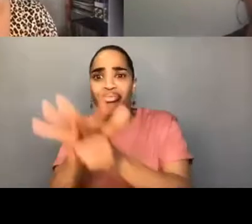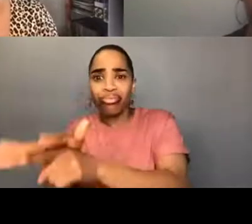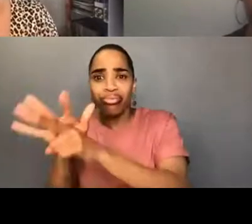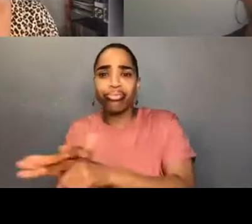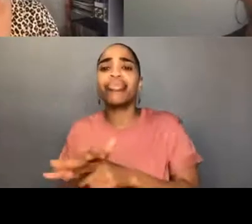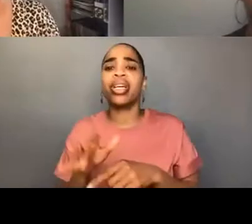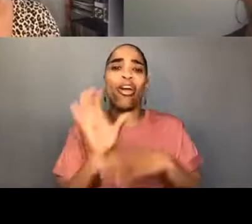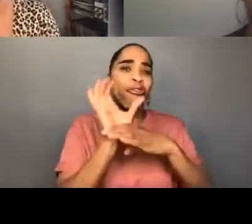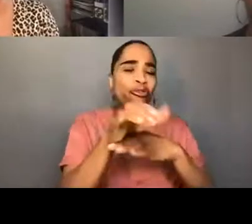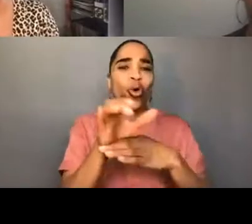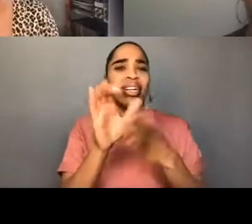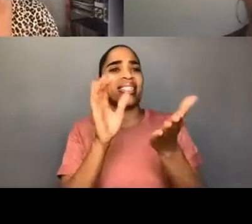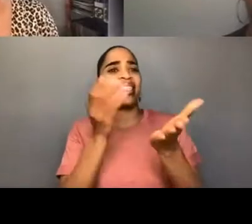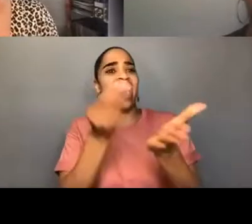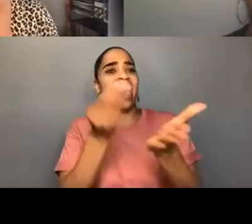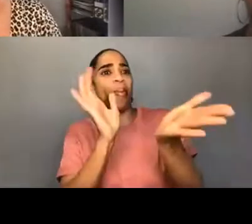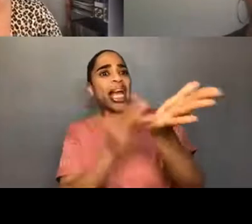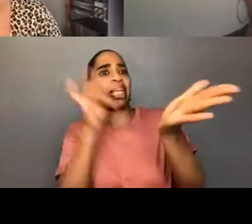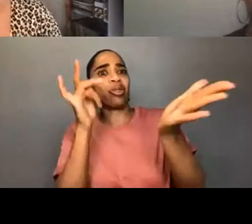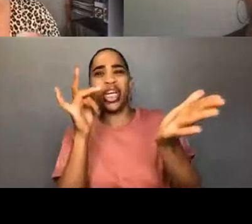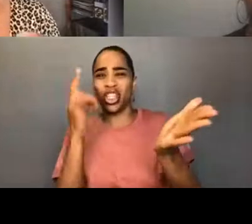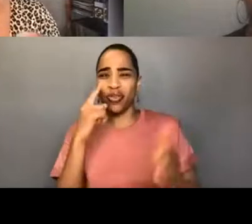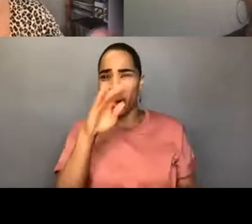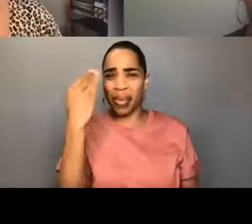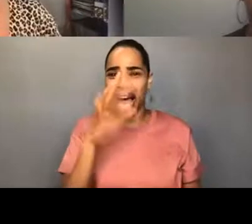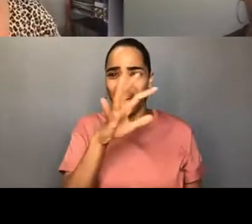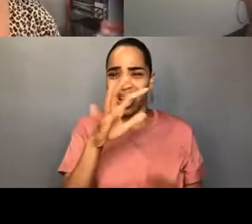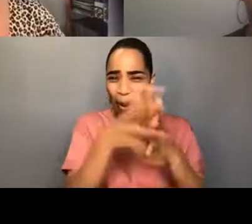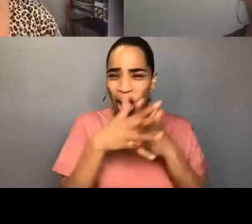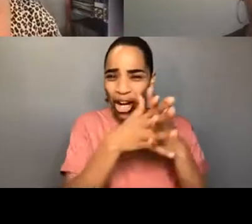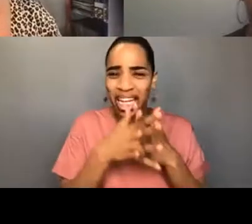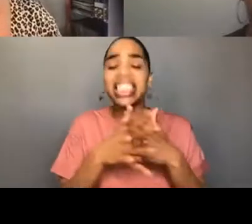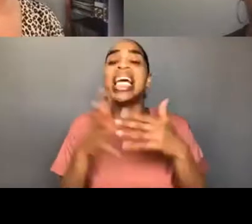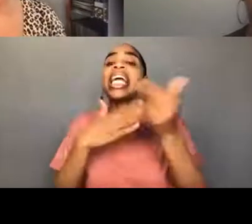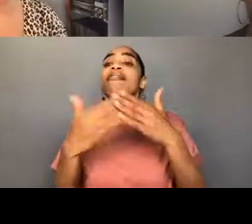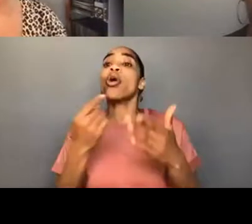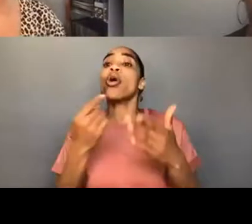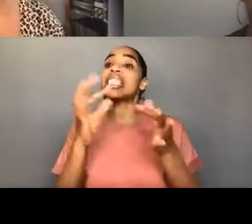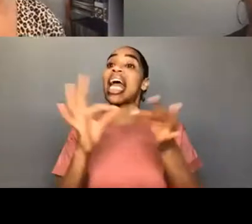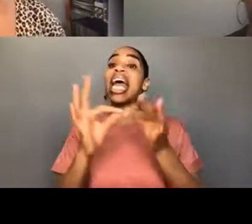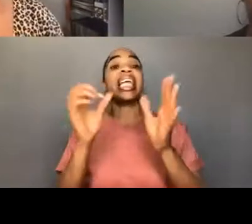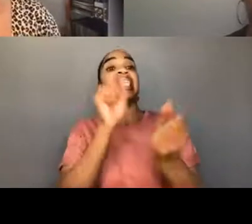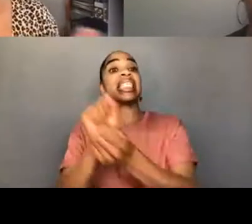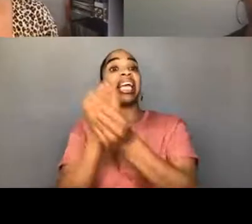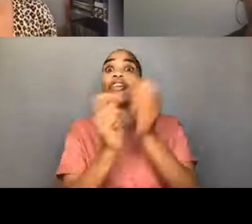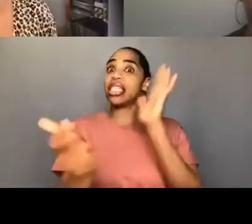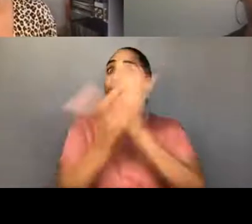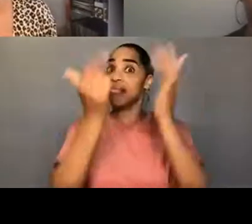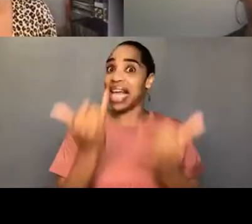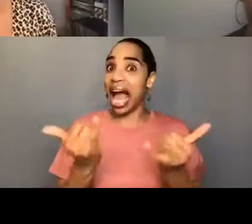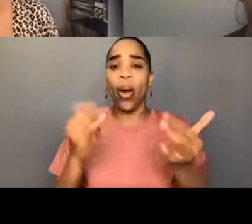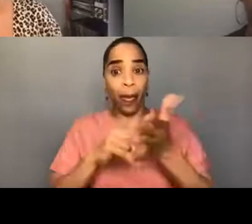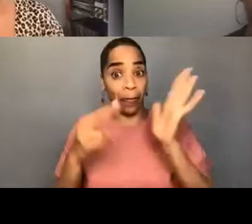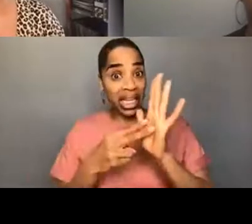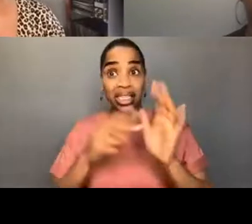forced economic exploitation of Black Americans, that just because you outlaw something legally, doesn't transform